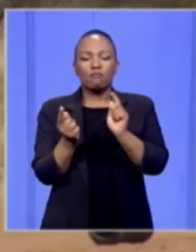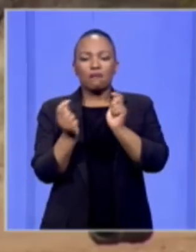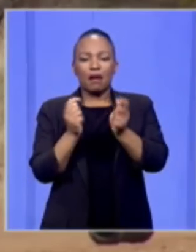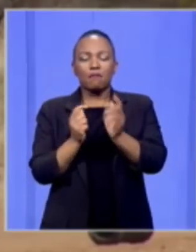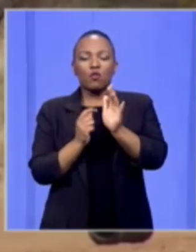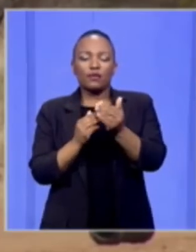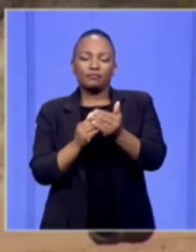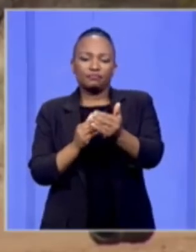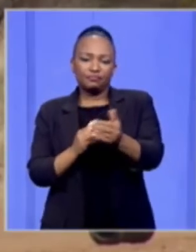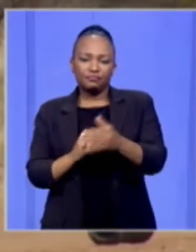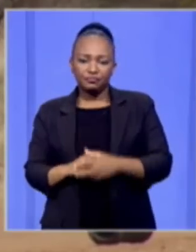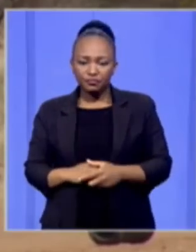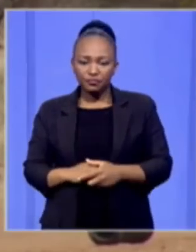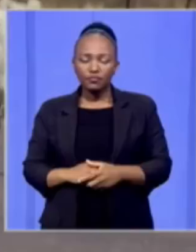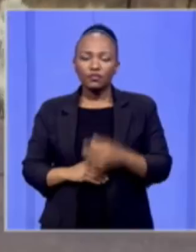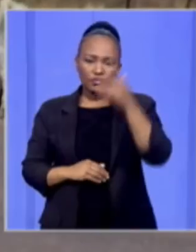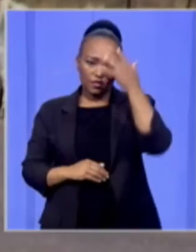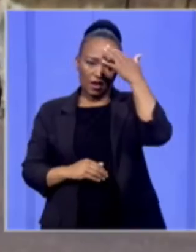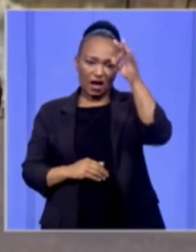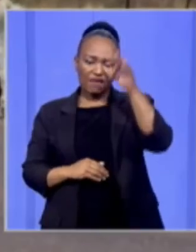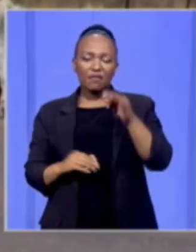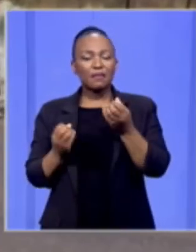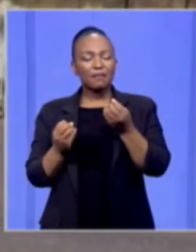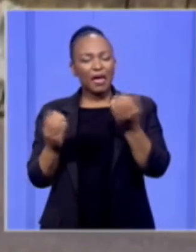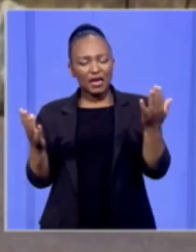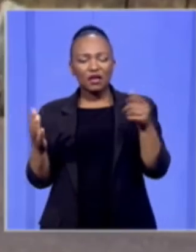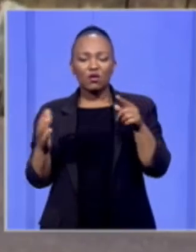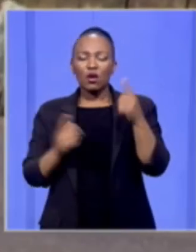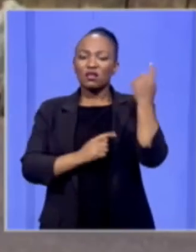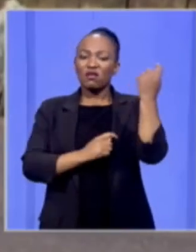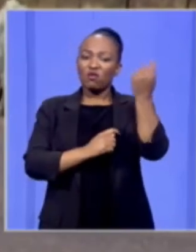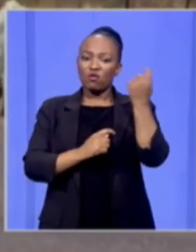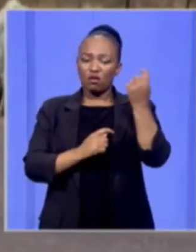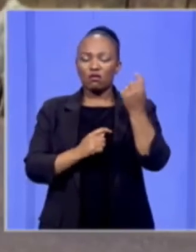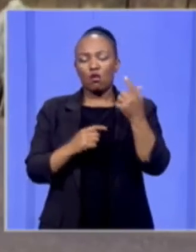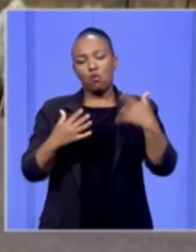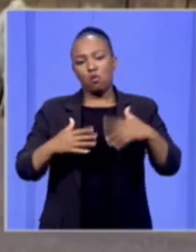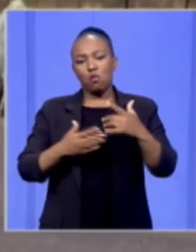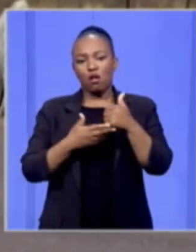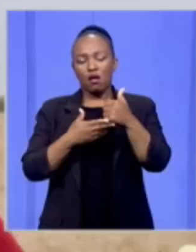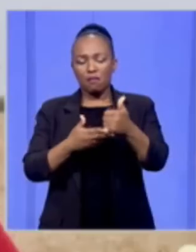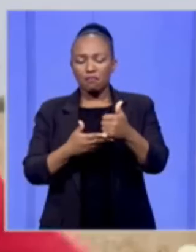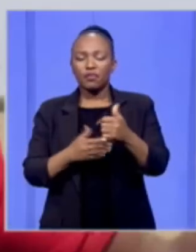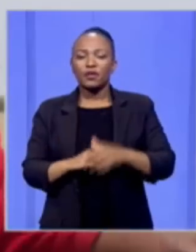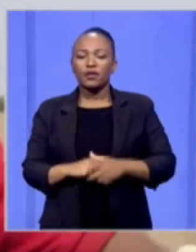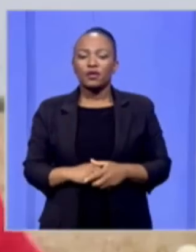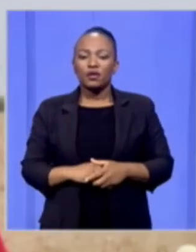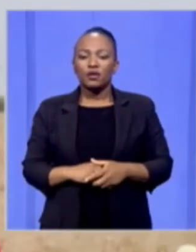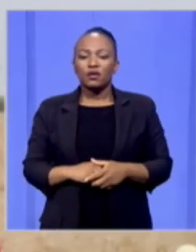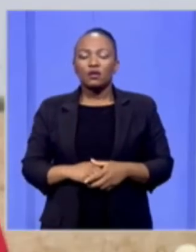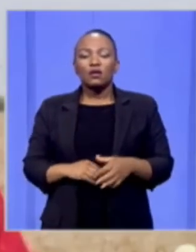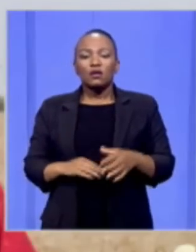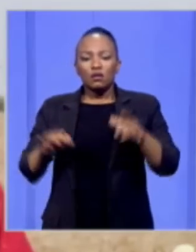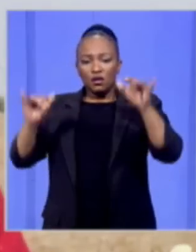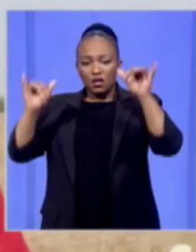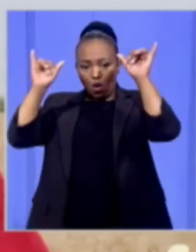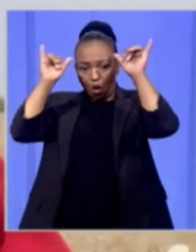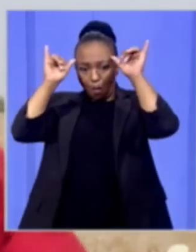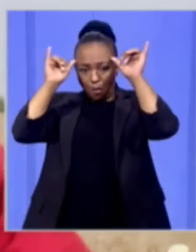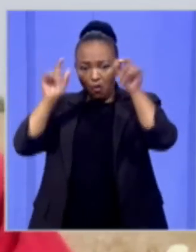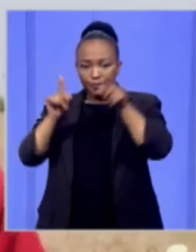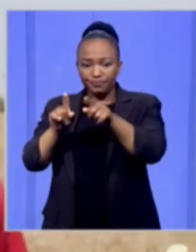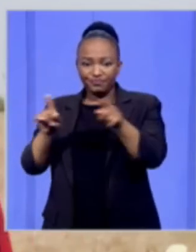e tle ka mananeo a nna mo laluba kwa metsemagaeng. Re sotlwa ke lenyora la dikgomo re na di diba tse dintsi thata tse leng gore